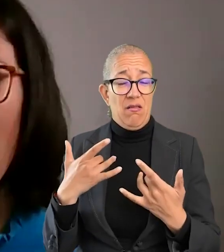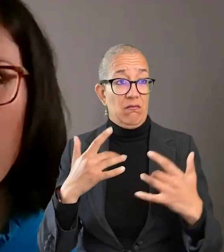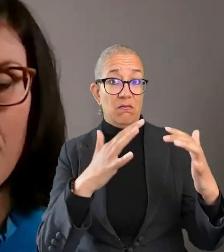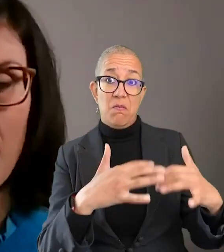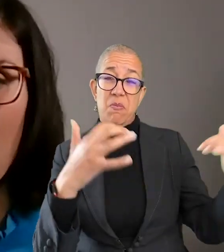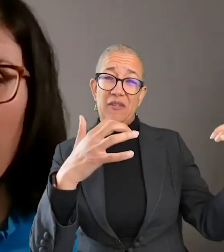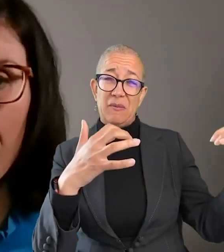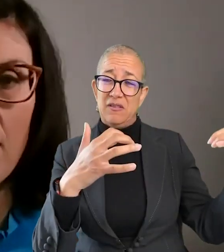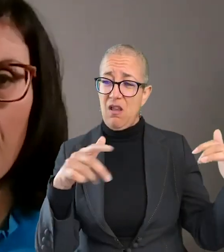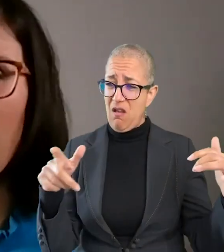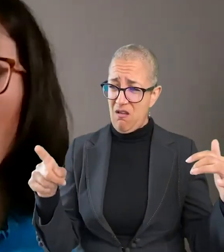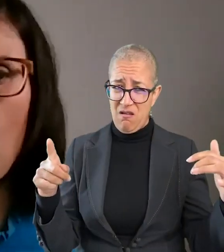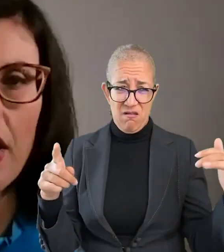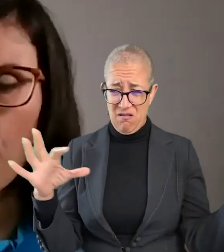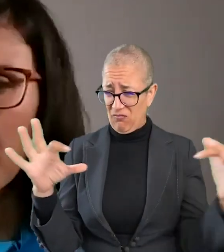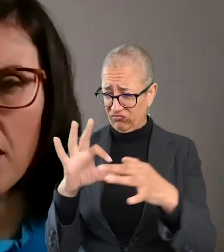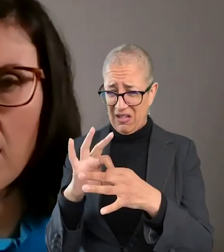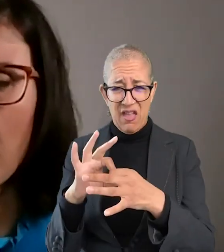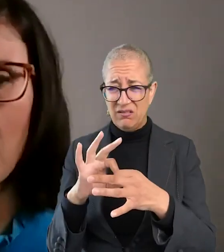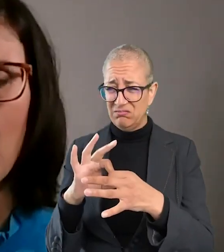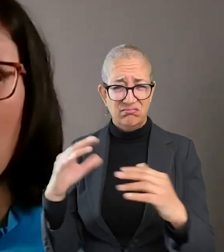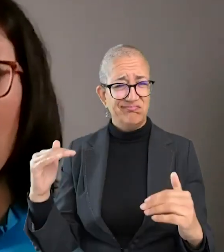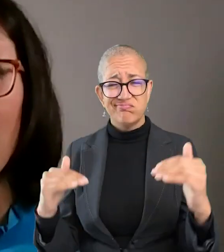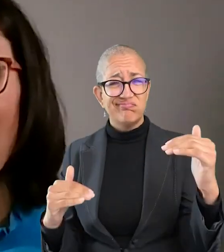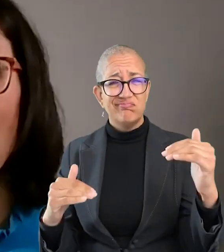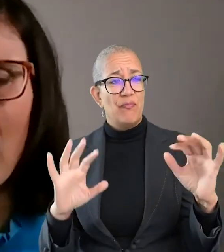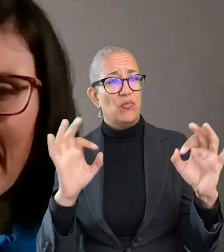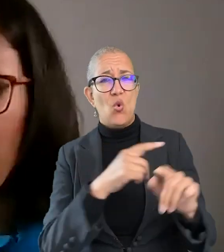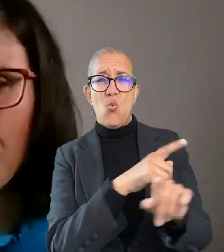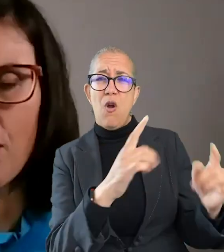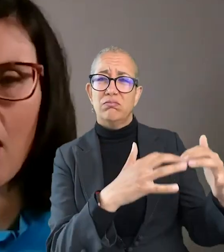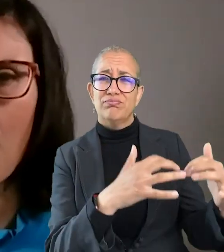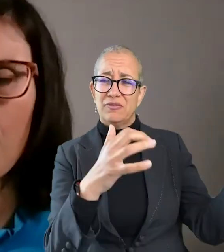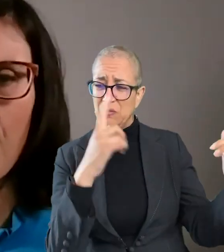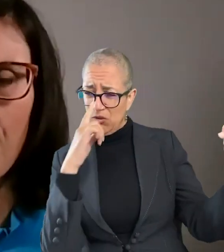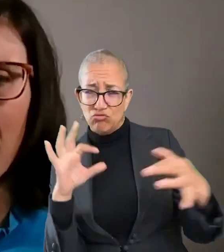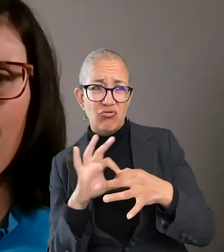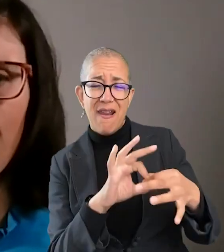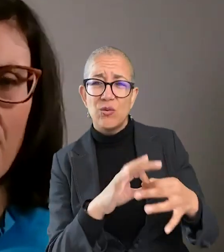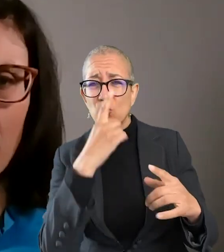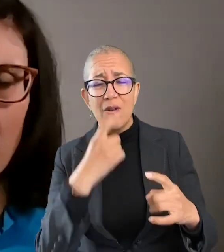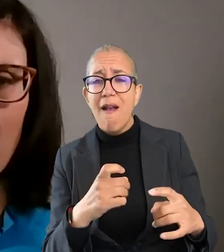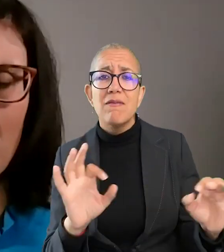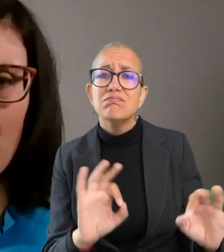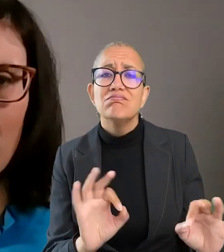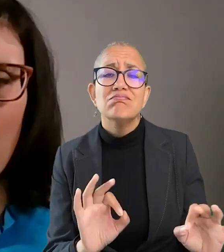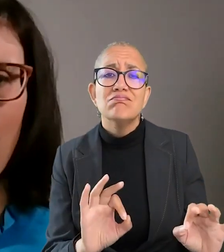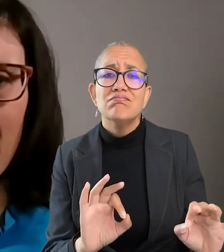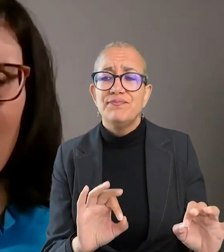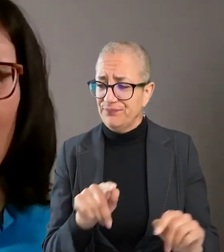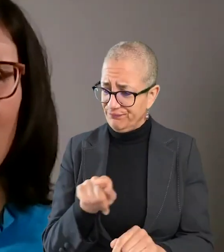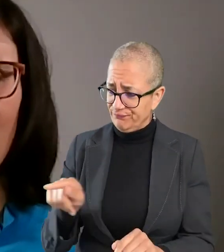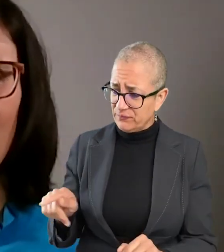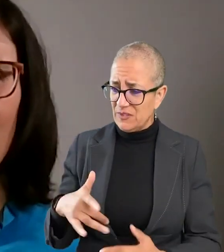speaks for them. They feel that there's no one in Westminster that they can relate to, that they can feel that, you know,